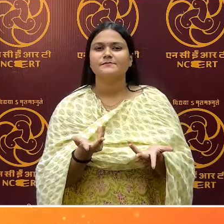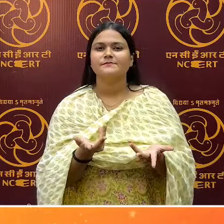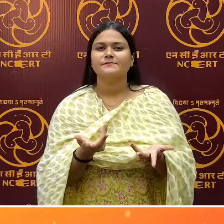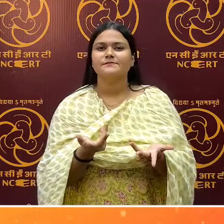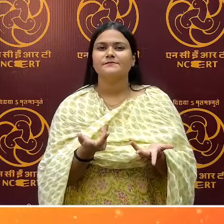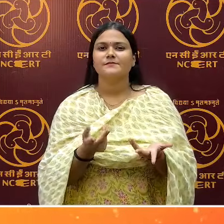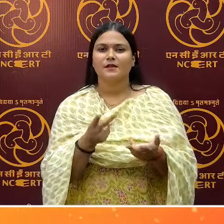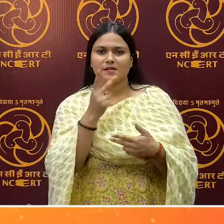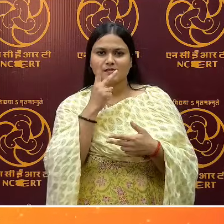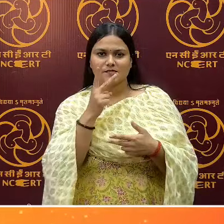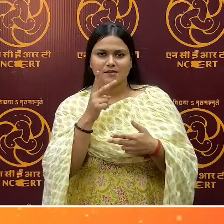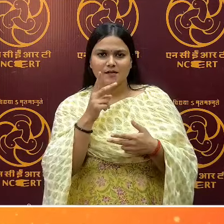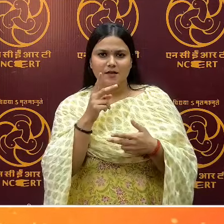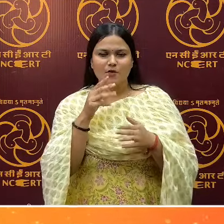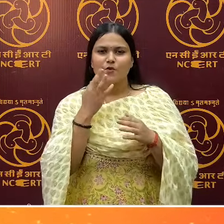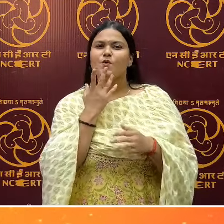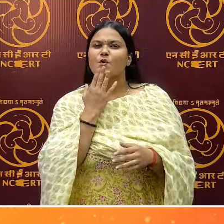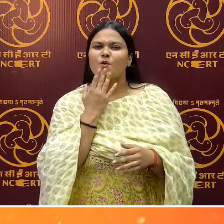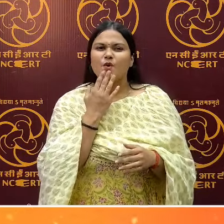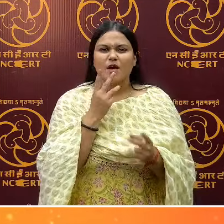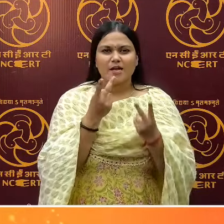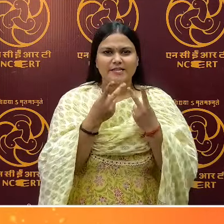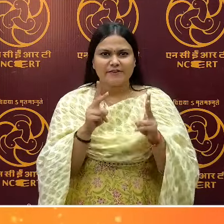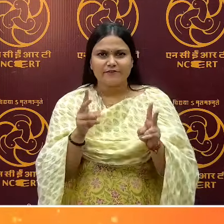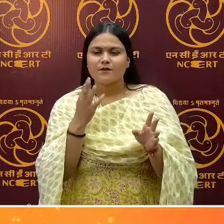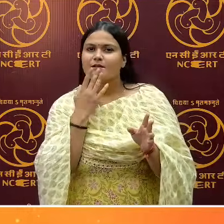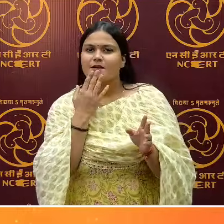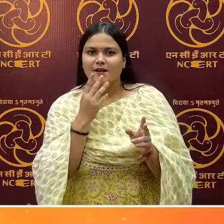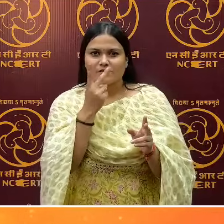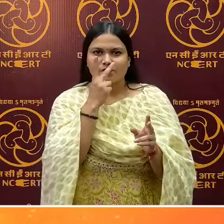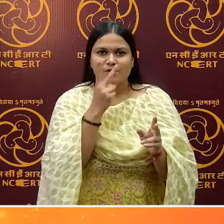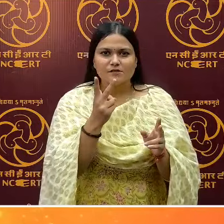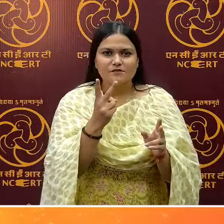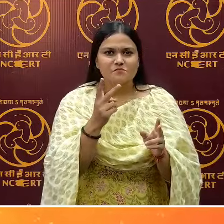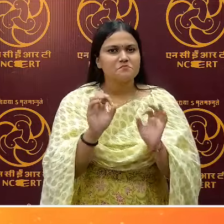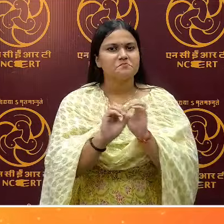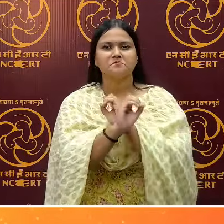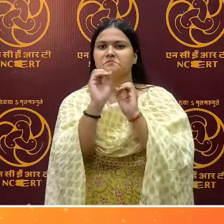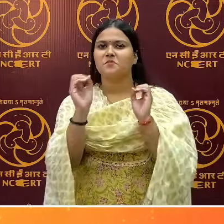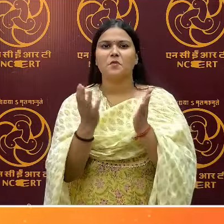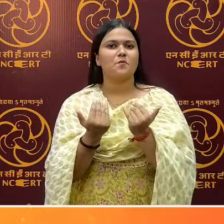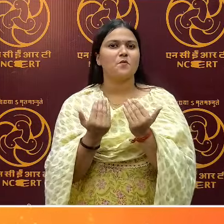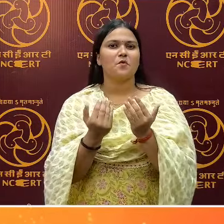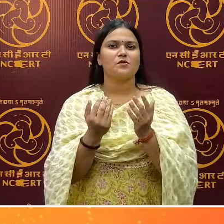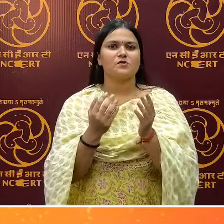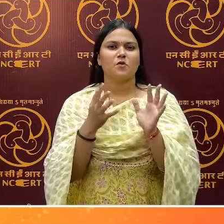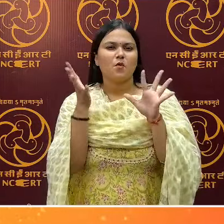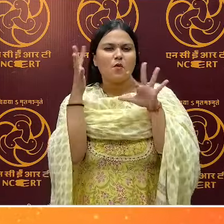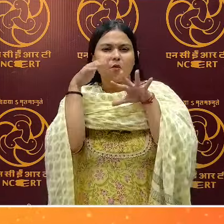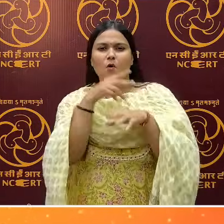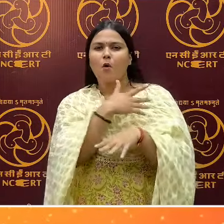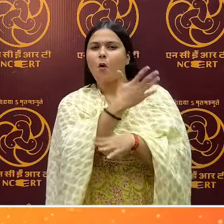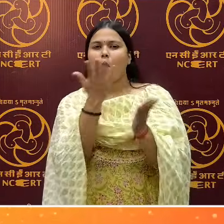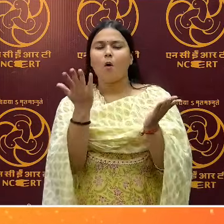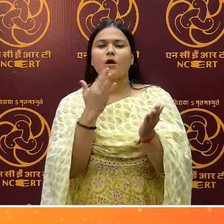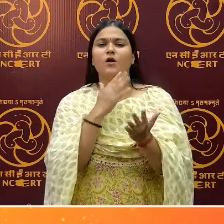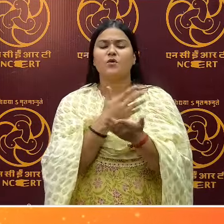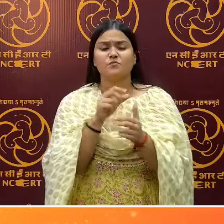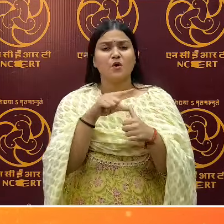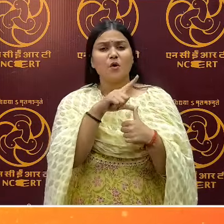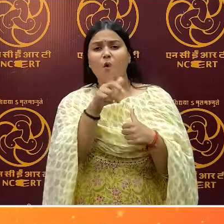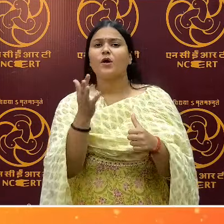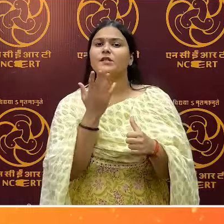I can't see the colors Separately, Yes. right? So all the colors seem to be mixing into each other if you